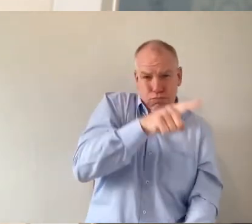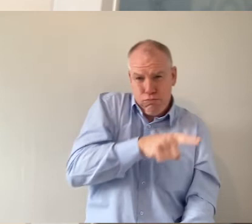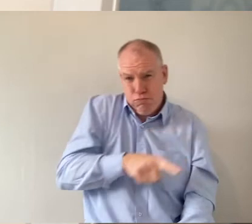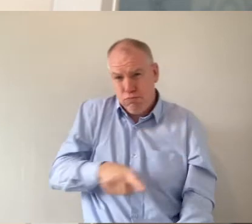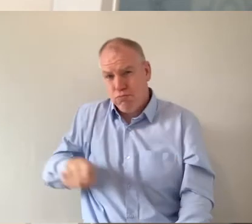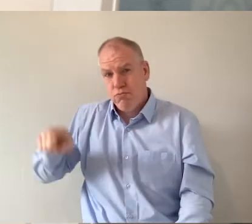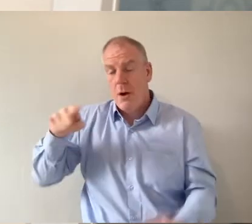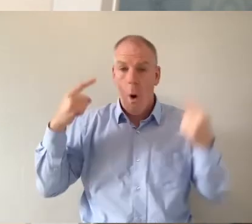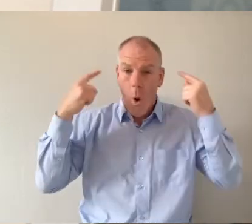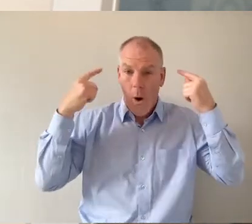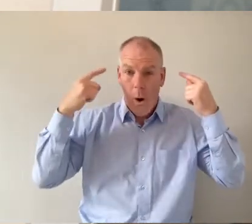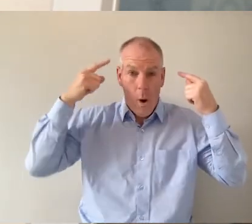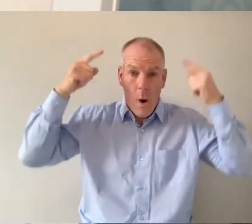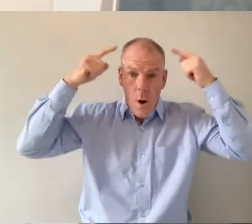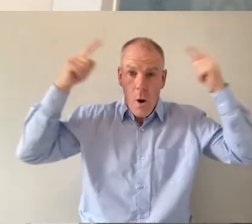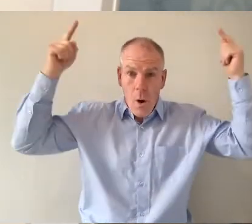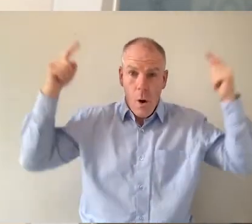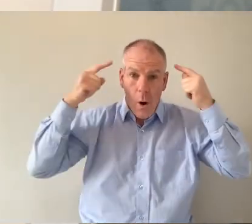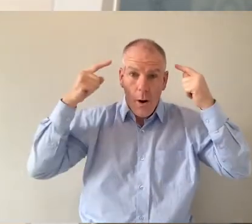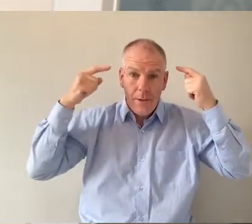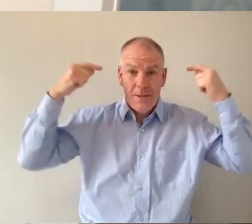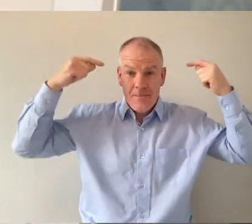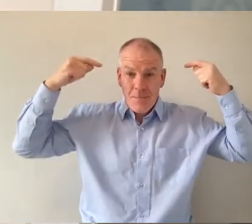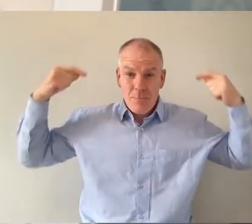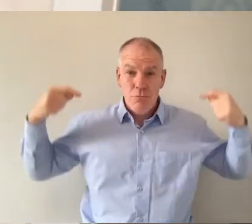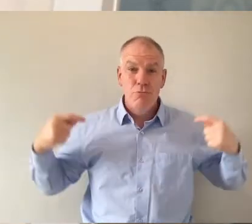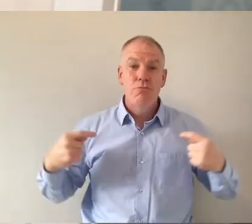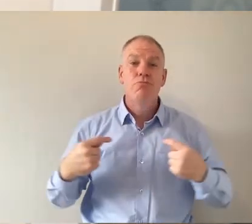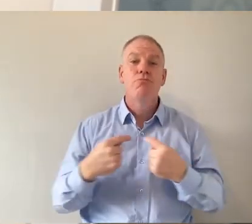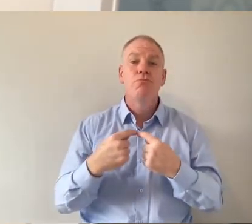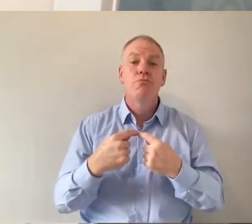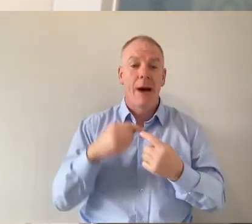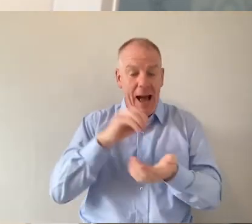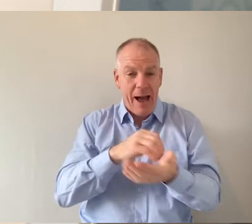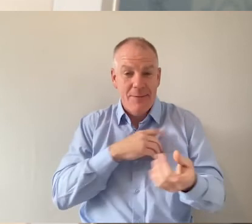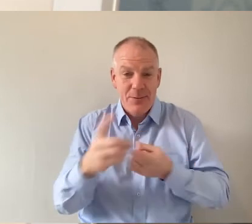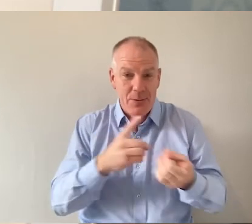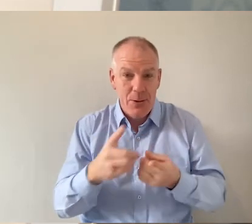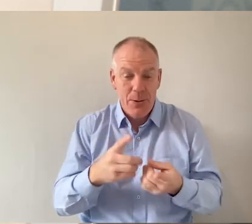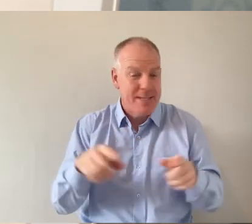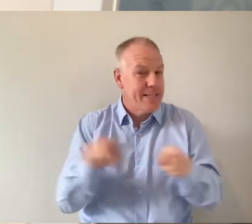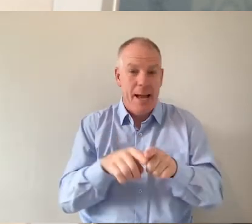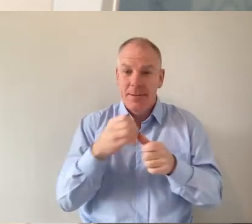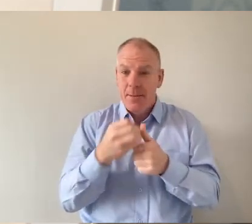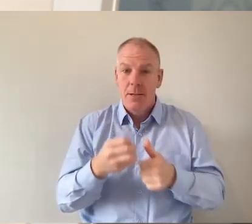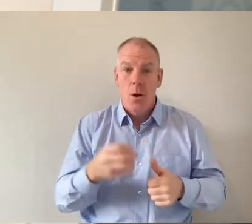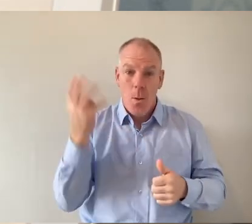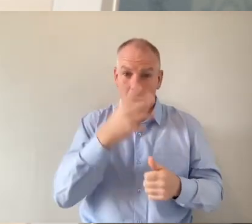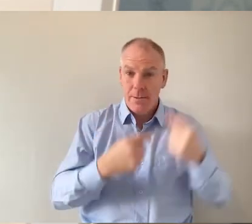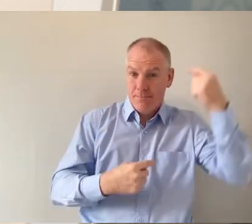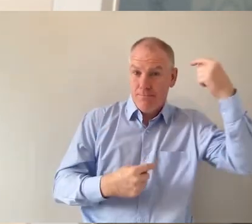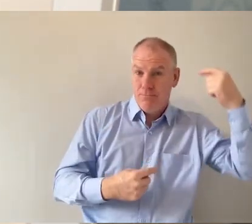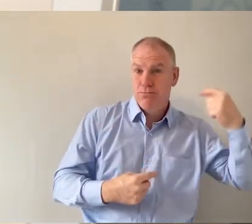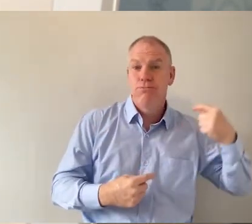That'll start at the bottom of his horn, go under his mouth, around you, up, and hit the other horn at the other side. So it's going to